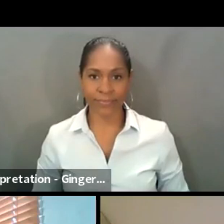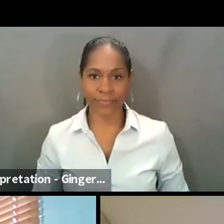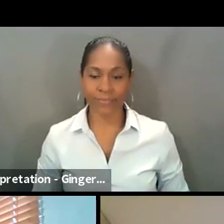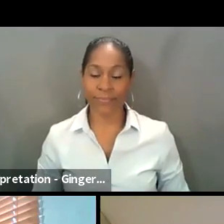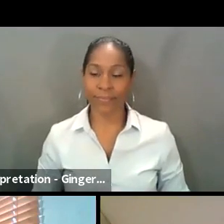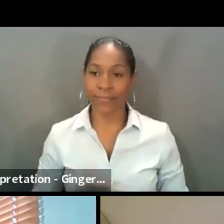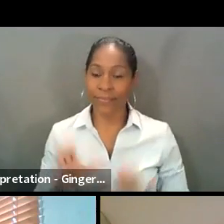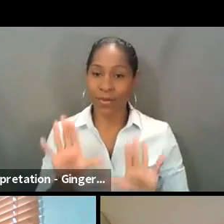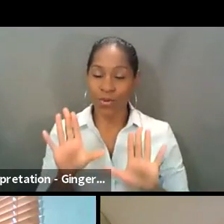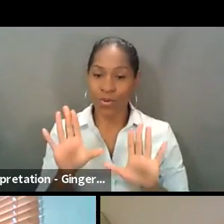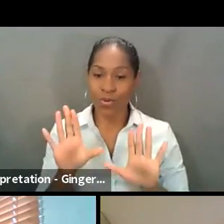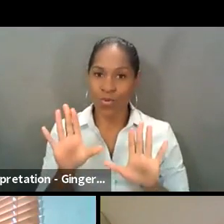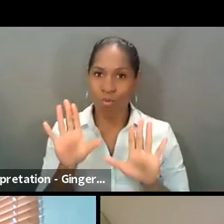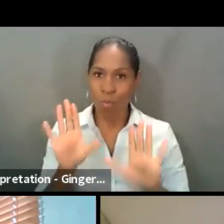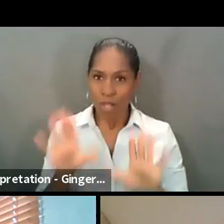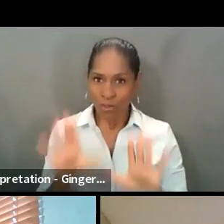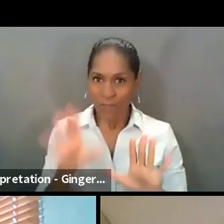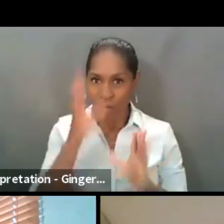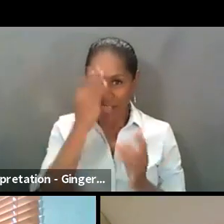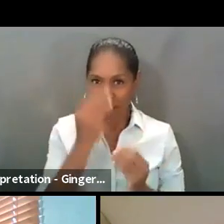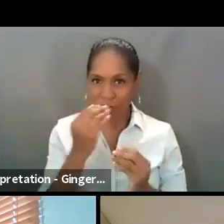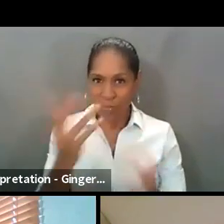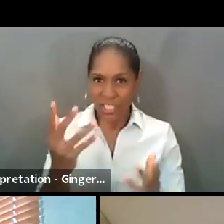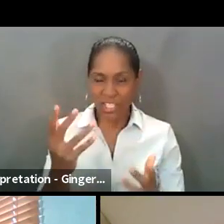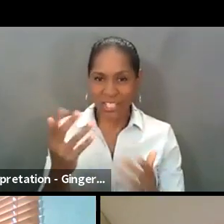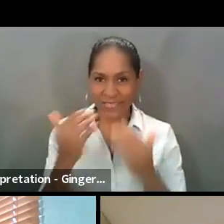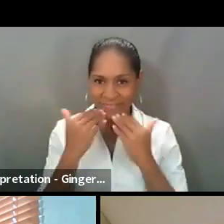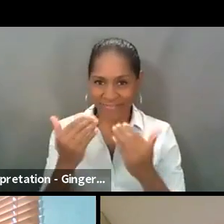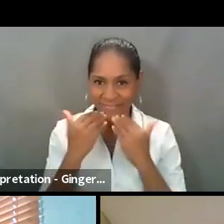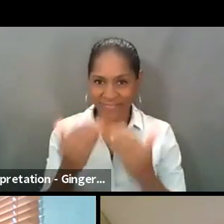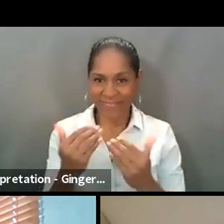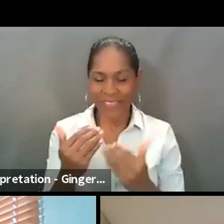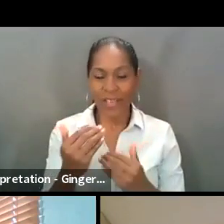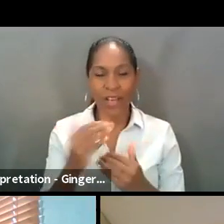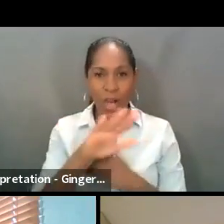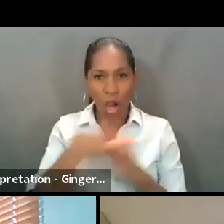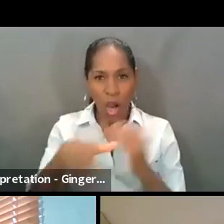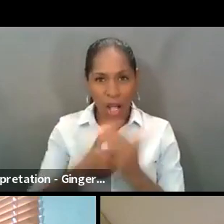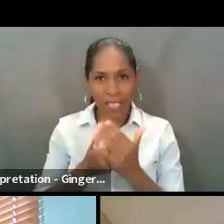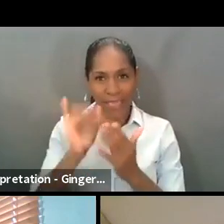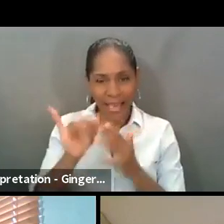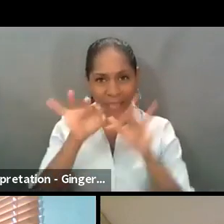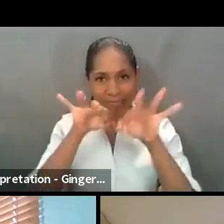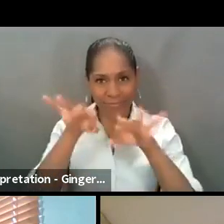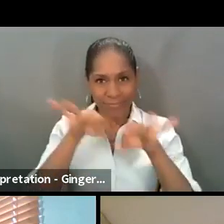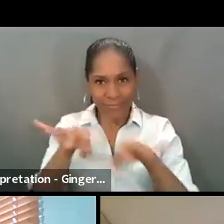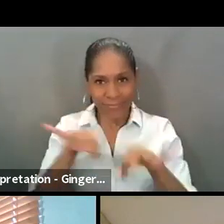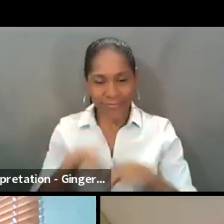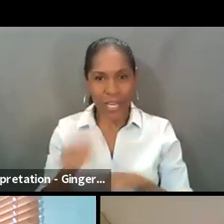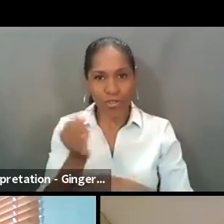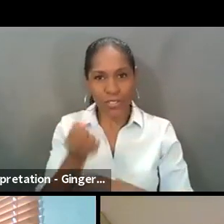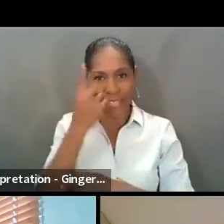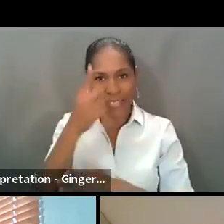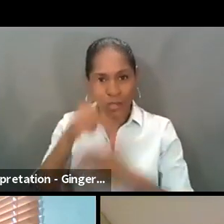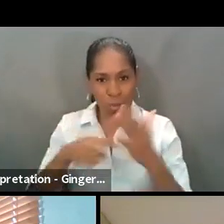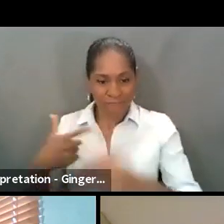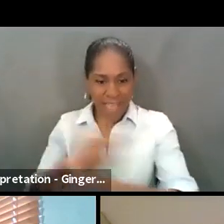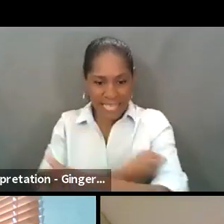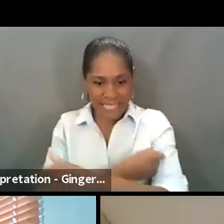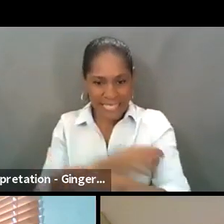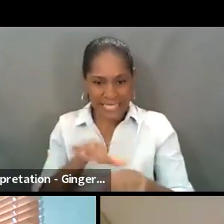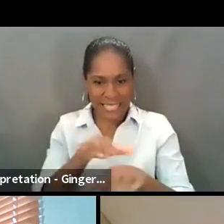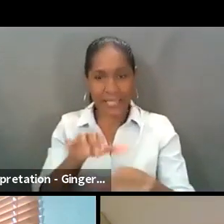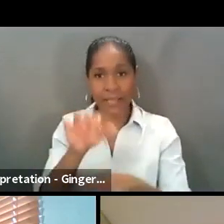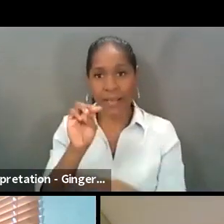Wonderful information and imagery. With all of that sort of background and understanding about what a vaccine is, Monica, can you walk